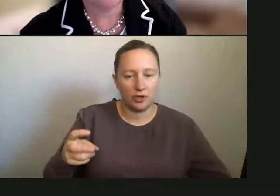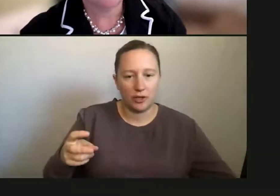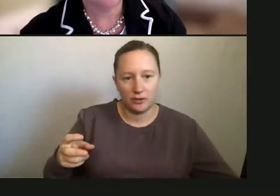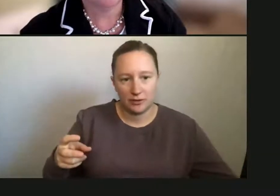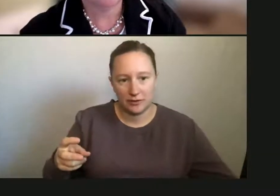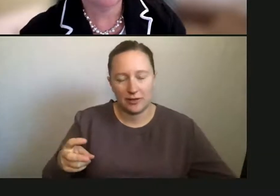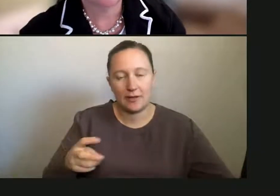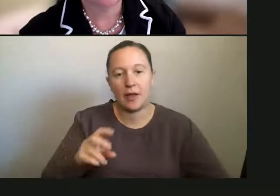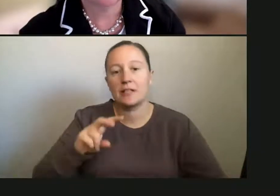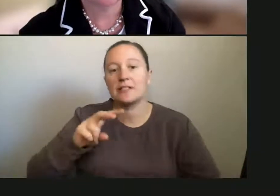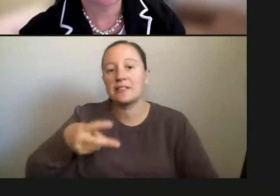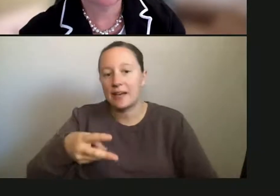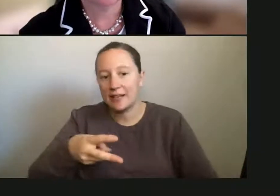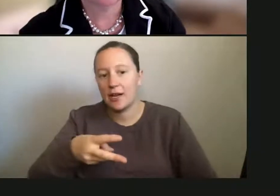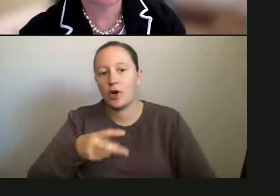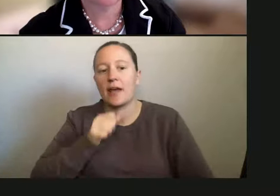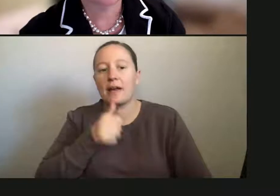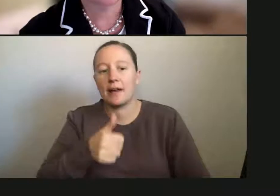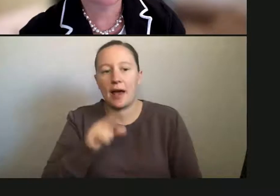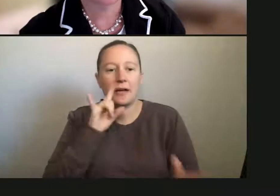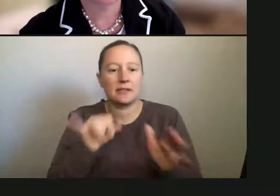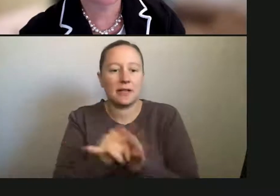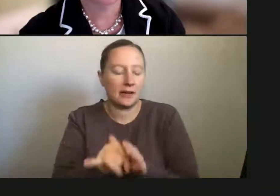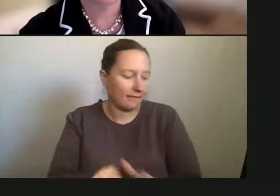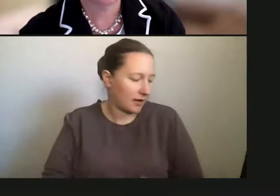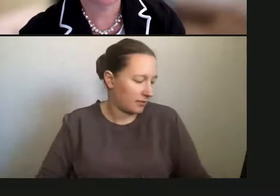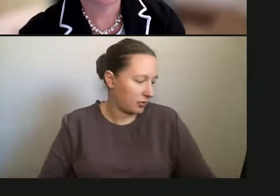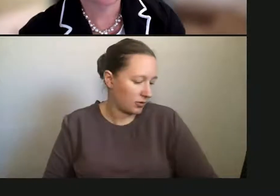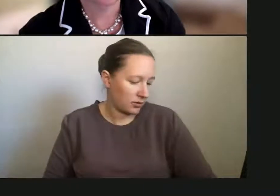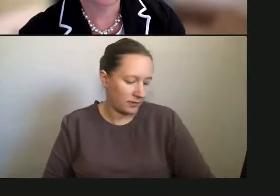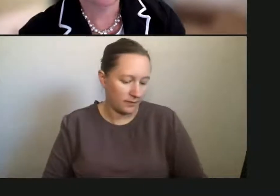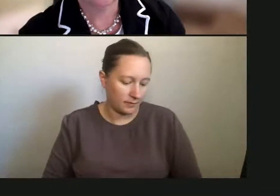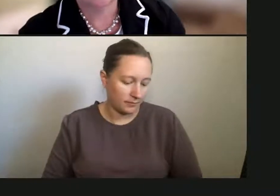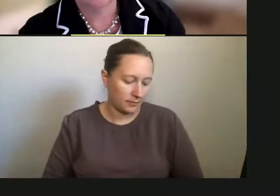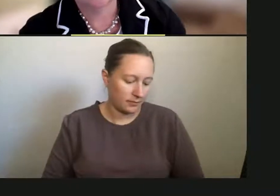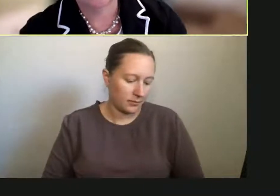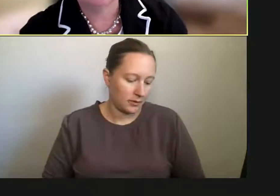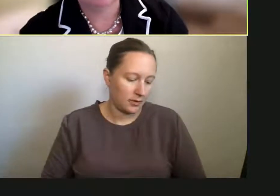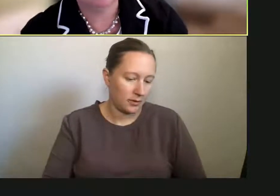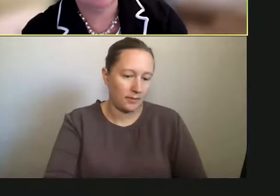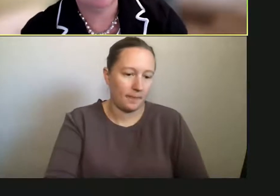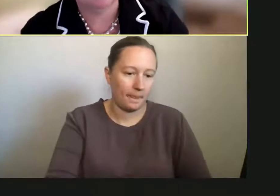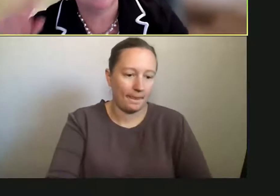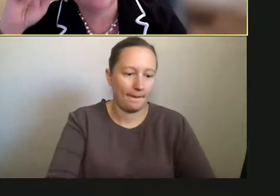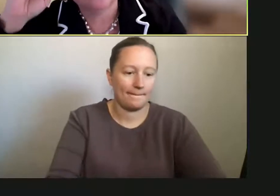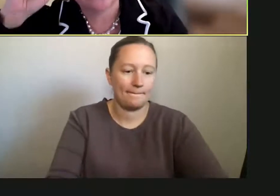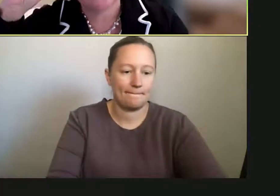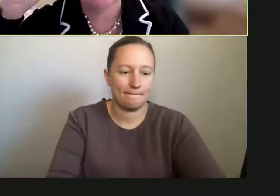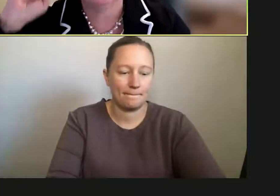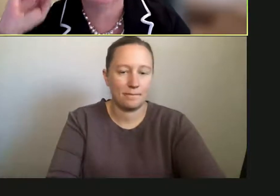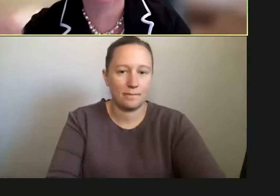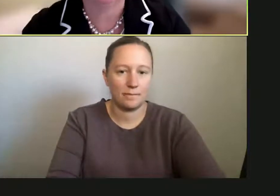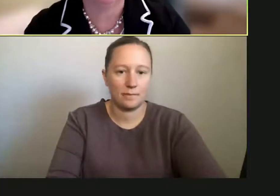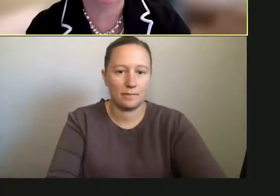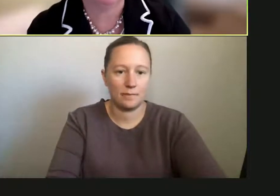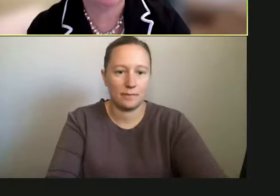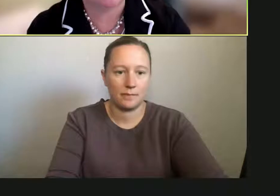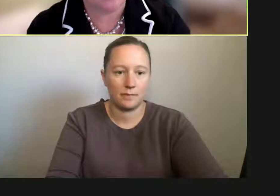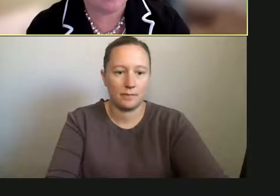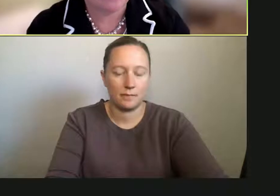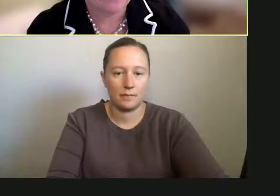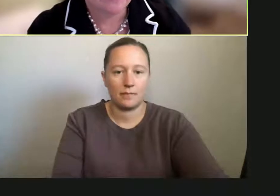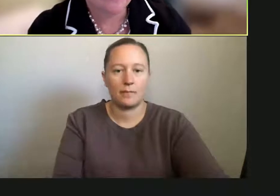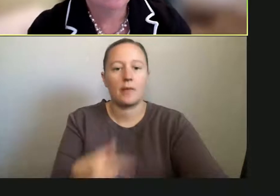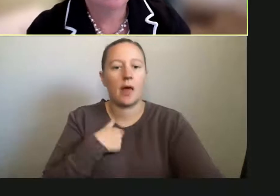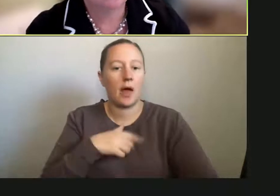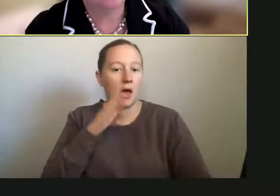not identifiable? Would you be able to answer that one? Sure. Again, Pam, I'll start, and if you have anything